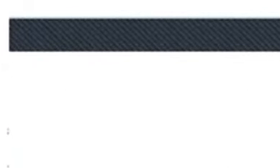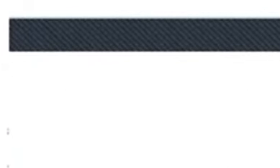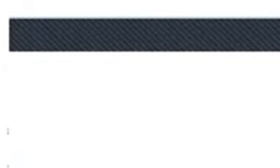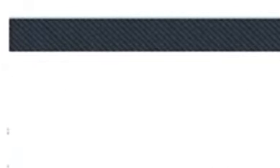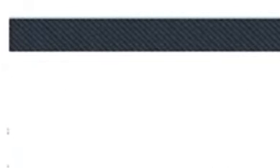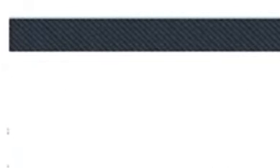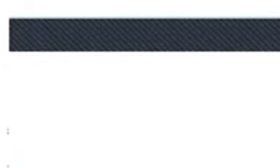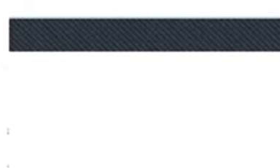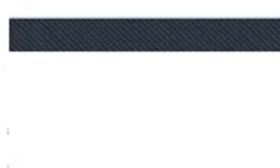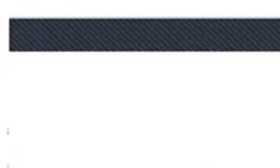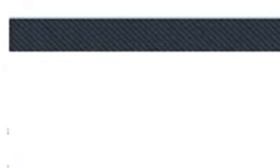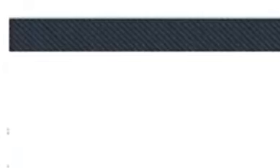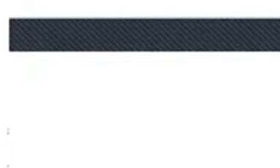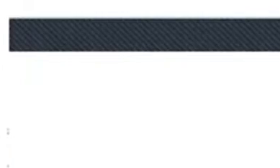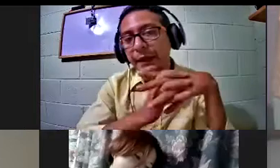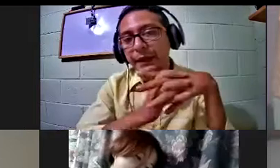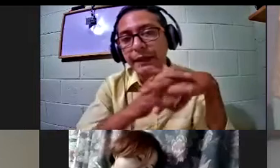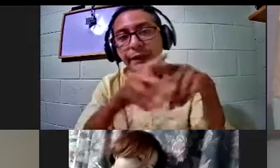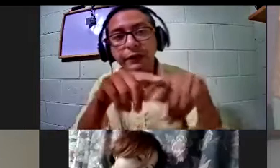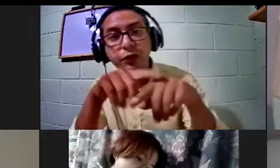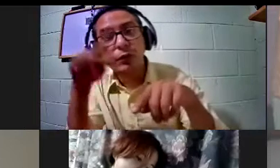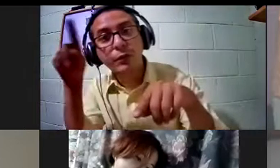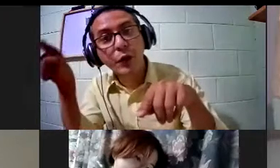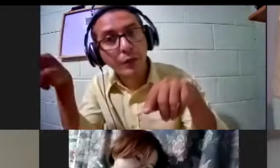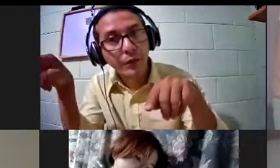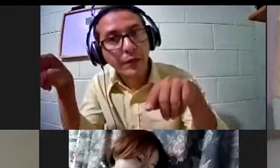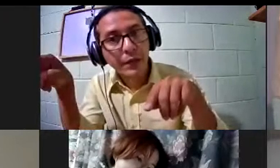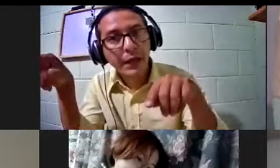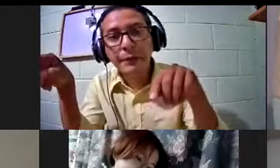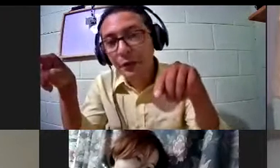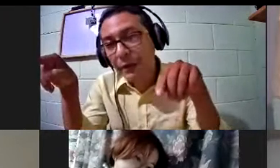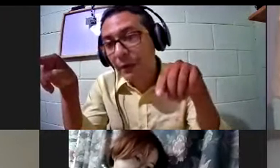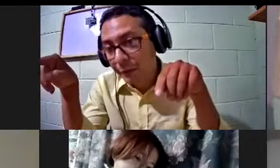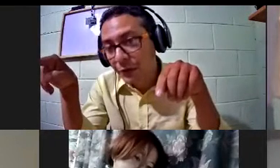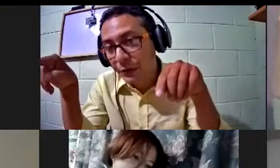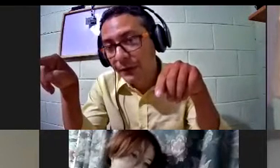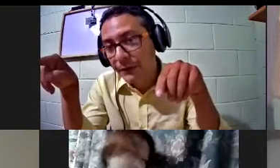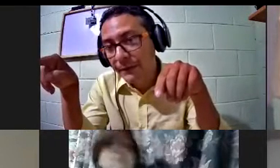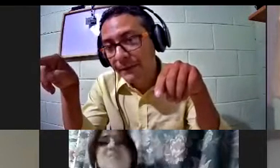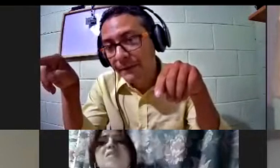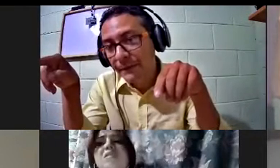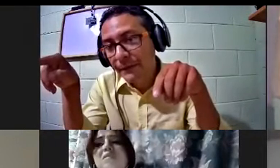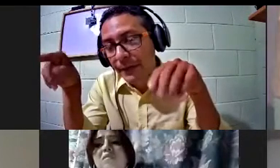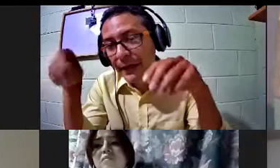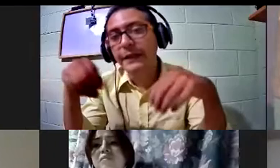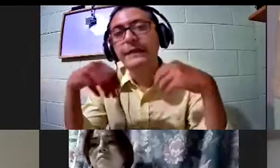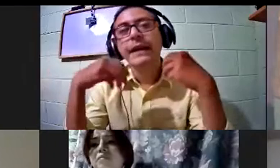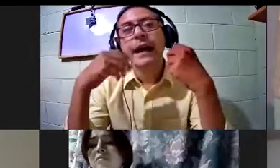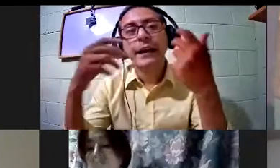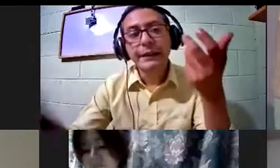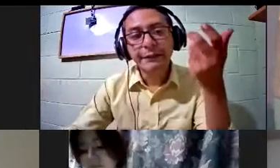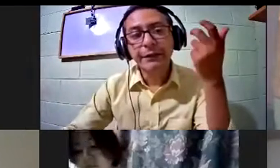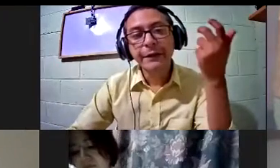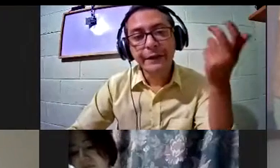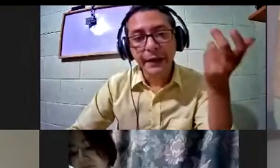But when I say I am playing tomorrow, I'm talking about future. And it's